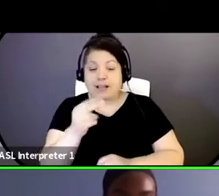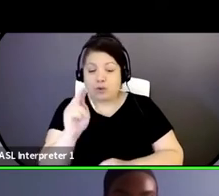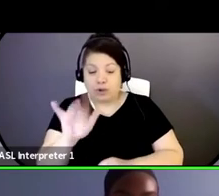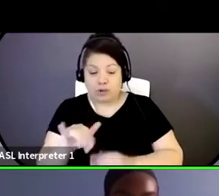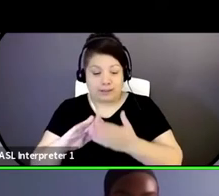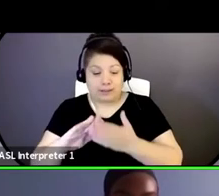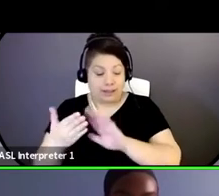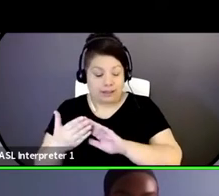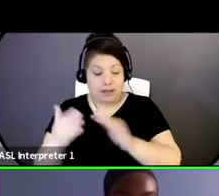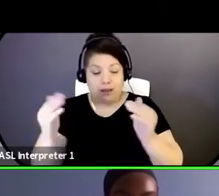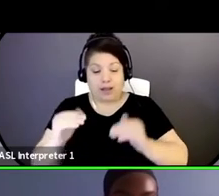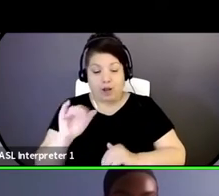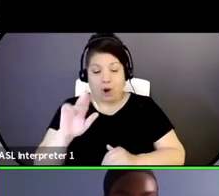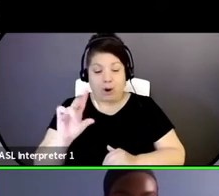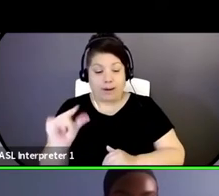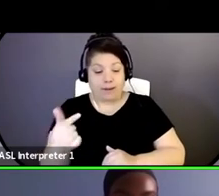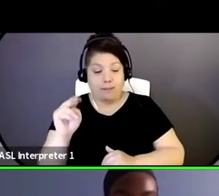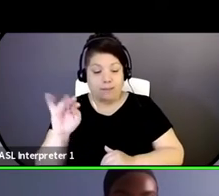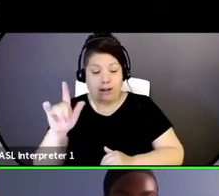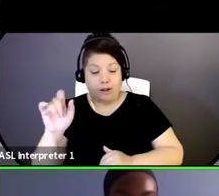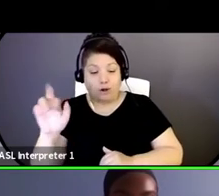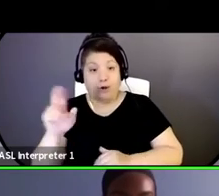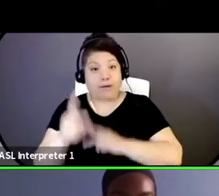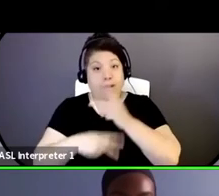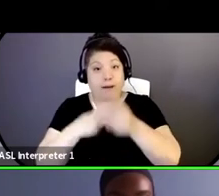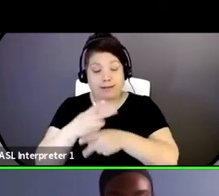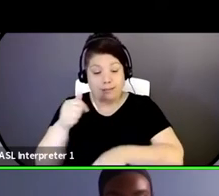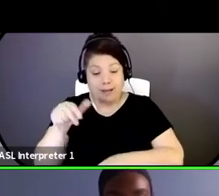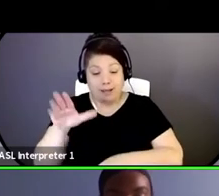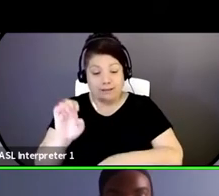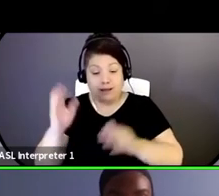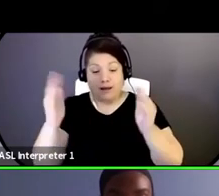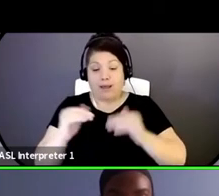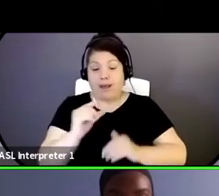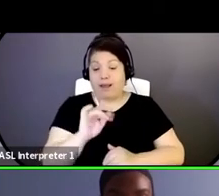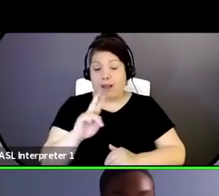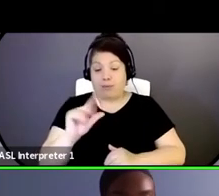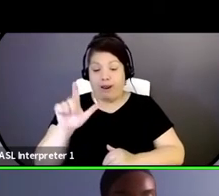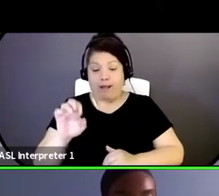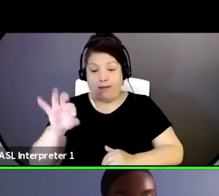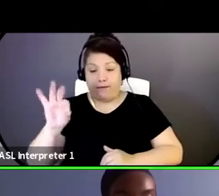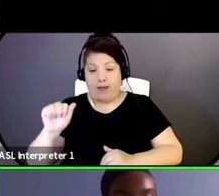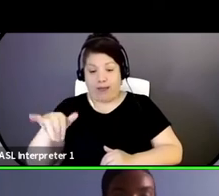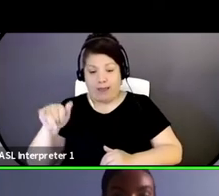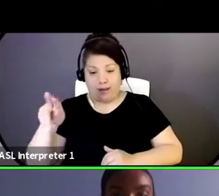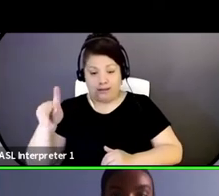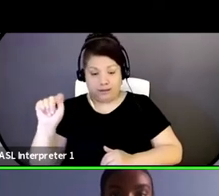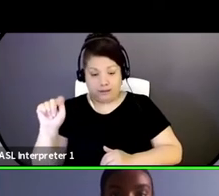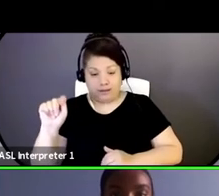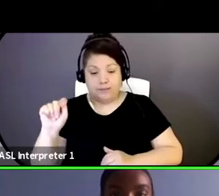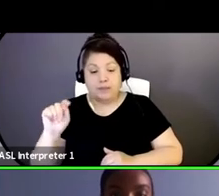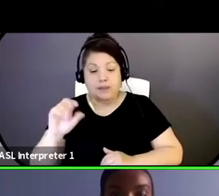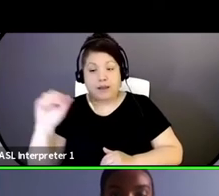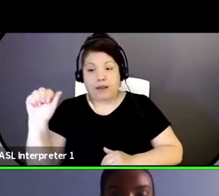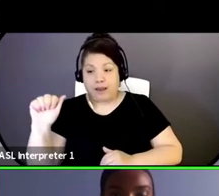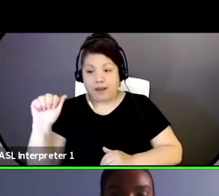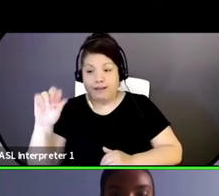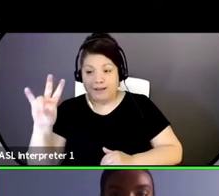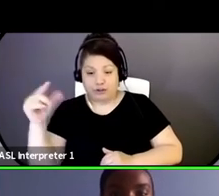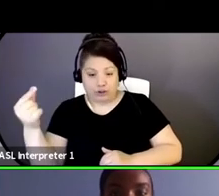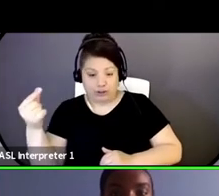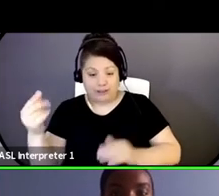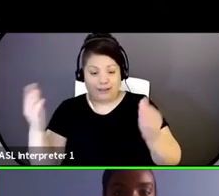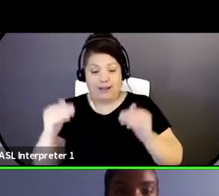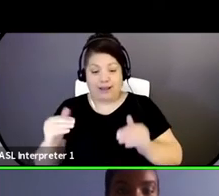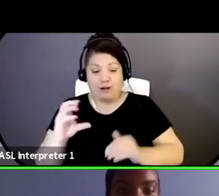Kindspace, Gabrielle Fayant of Assembly of Senegalese Generations, and Ollie Leblanc. Thank you so much for joining